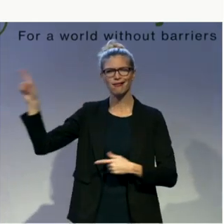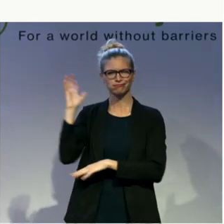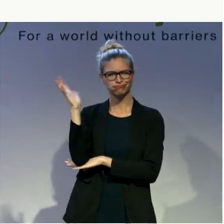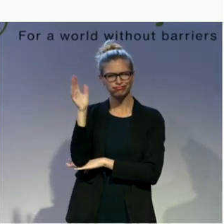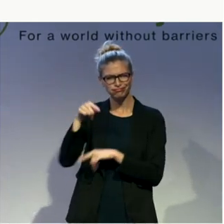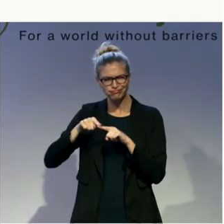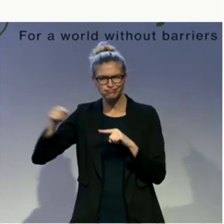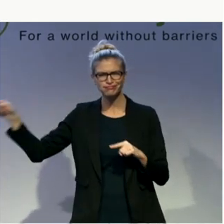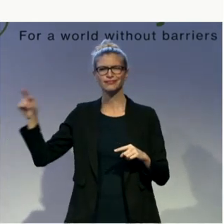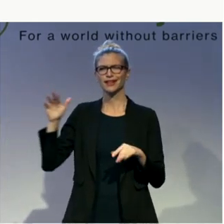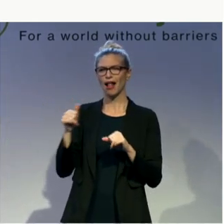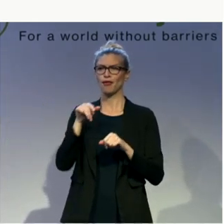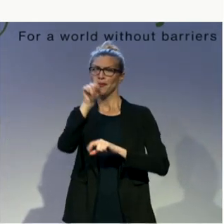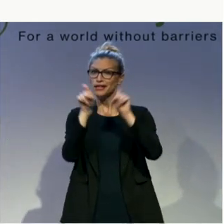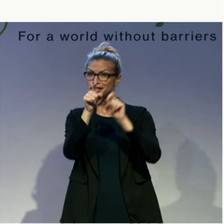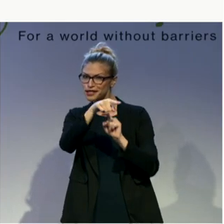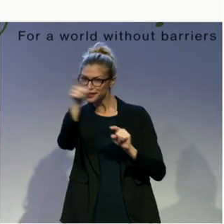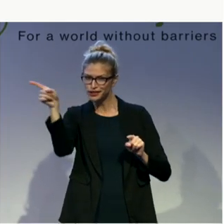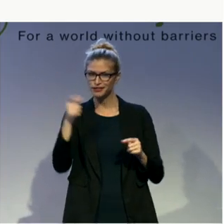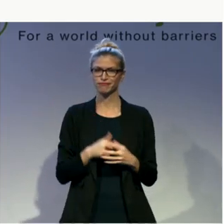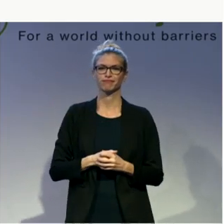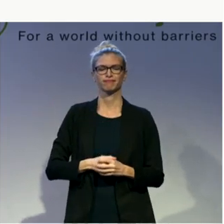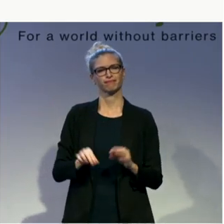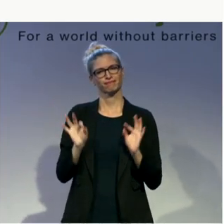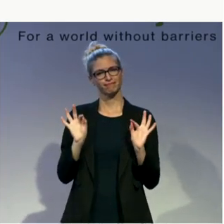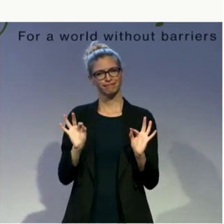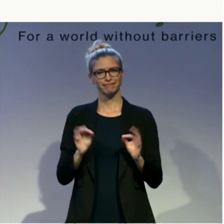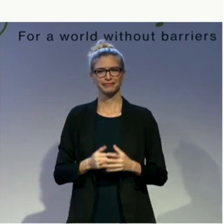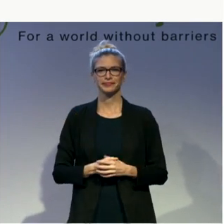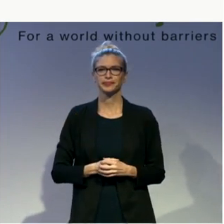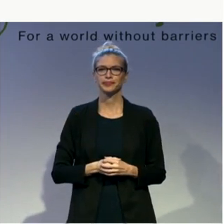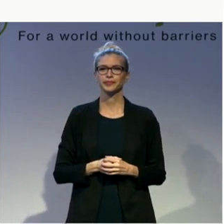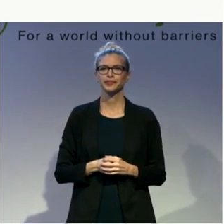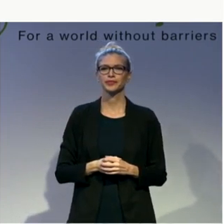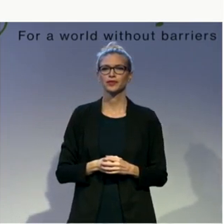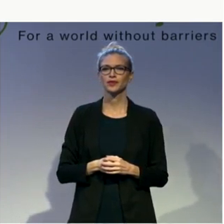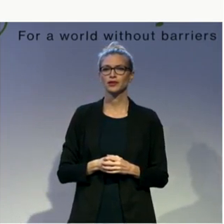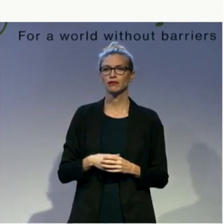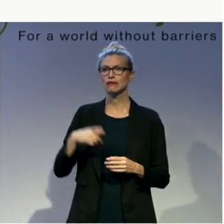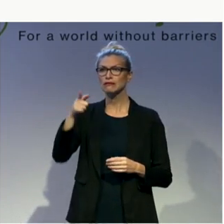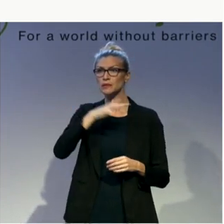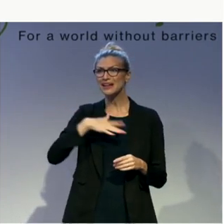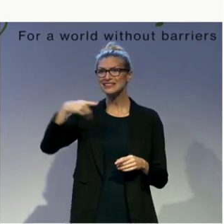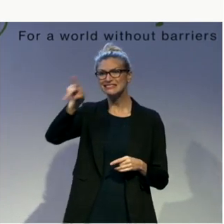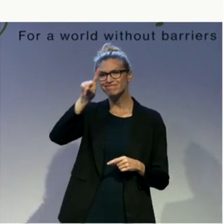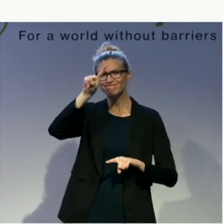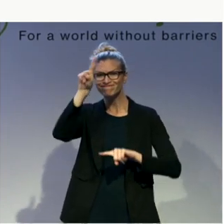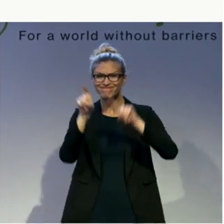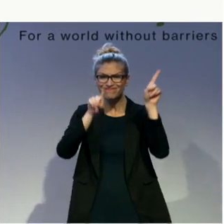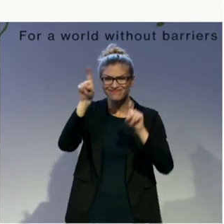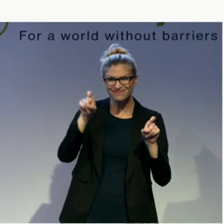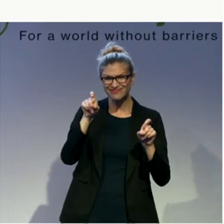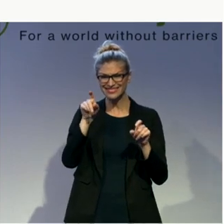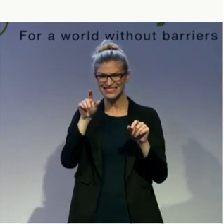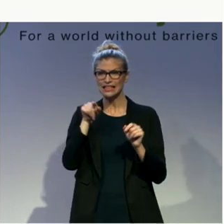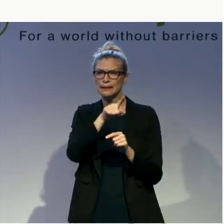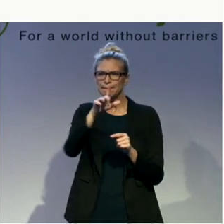the questions. So, if you have any questions during the presentations, write them